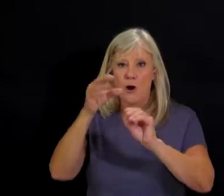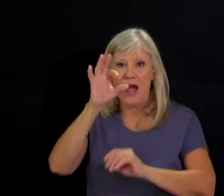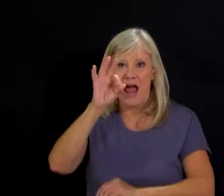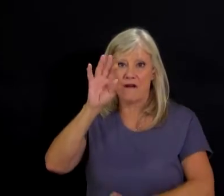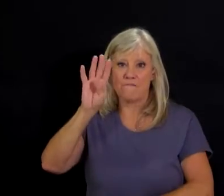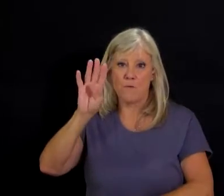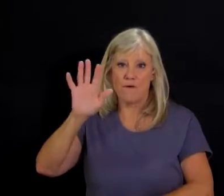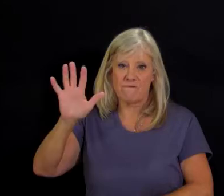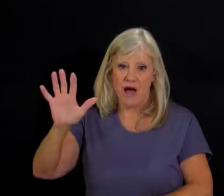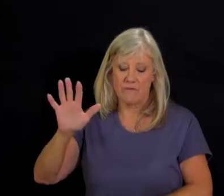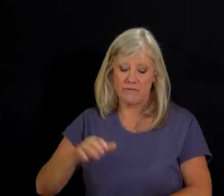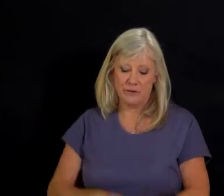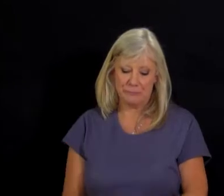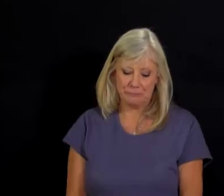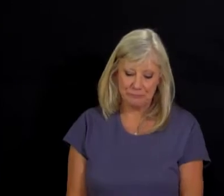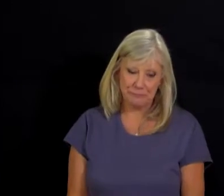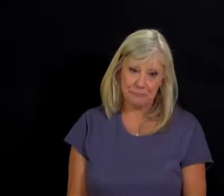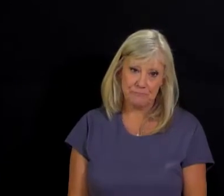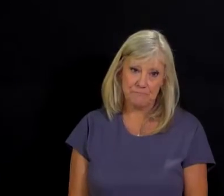945.